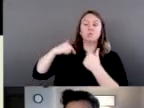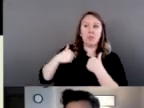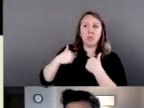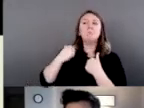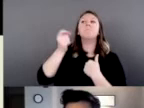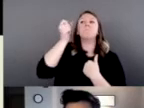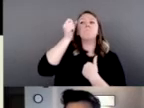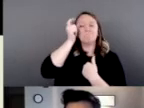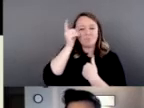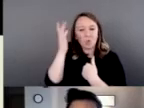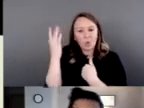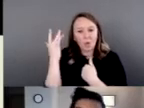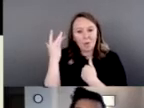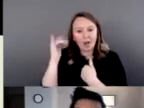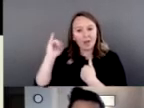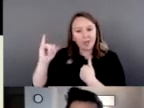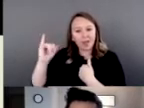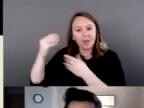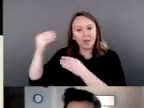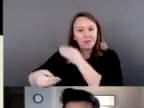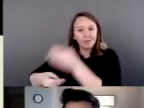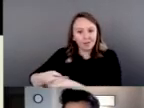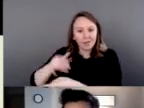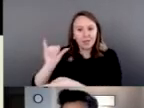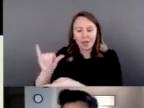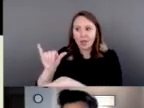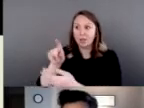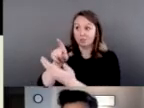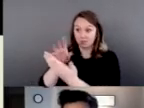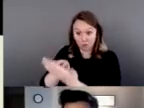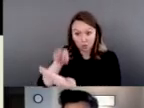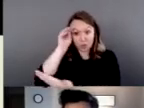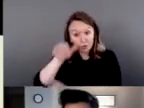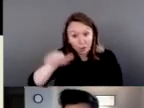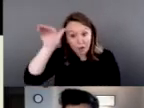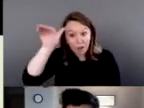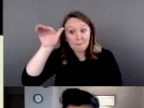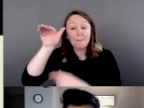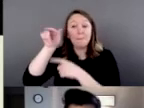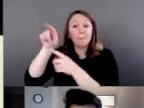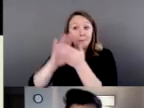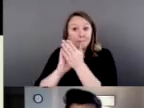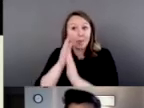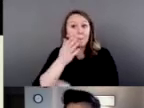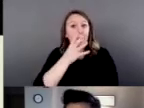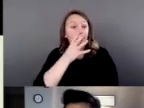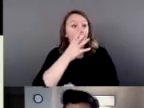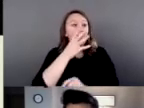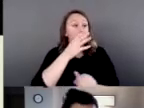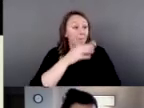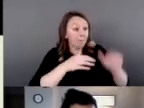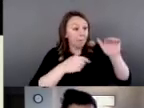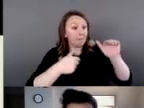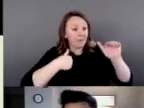she understood. That's what she knew. She carried it on when she became a mom. And because now I recognize